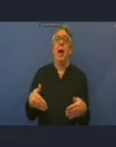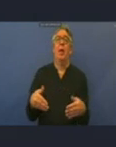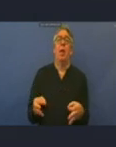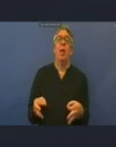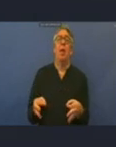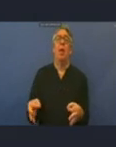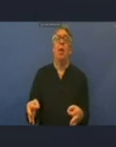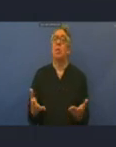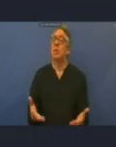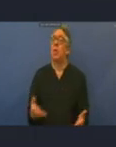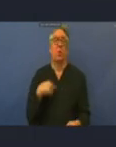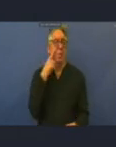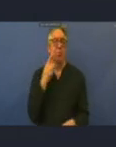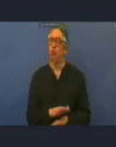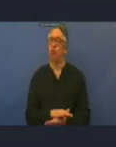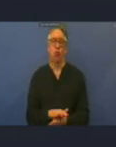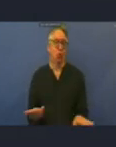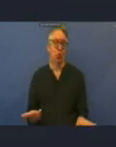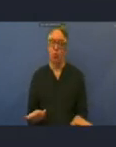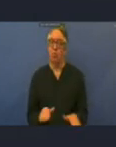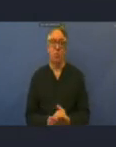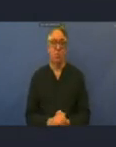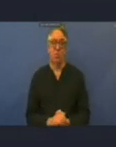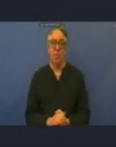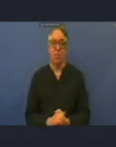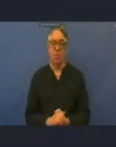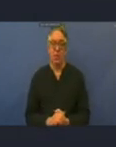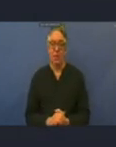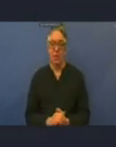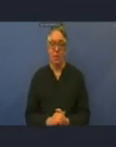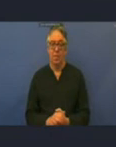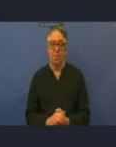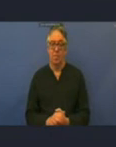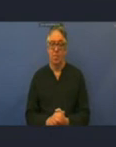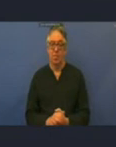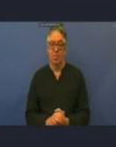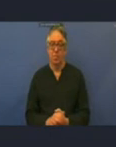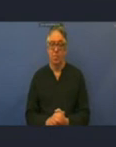In principle, let's say this hypothesis that is.